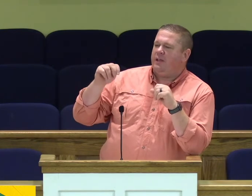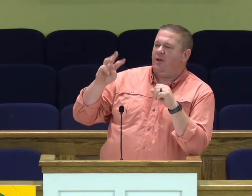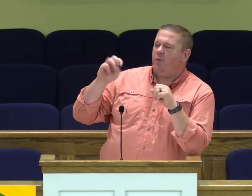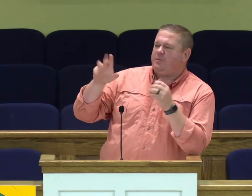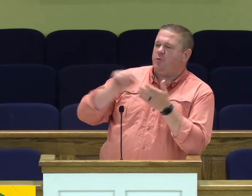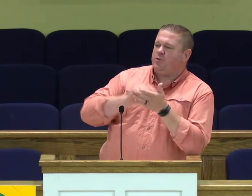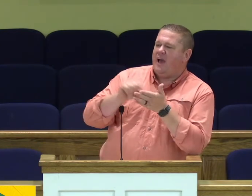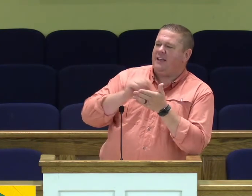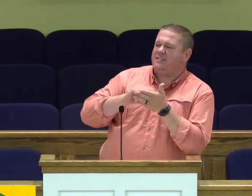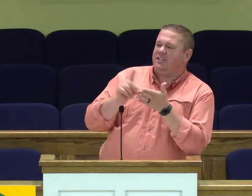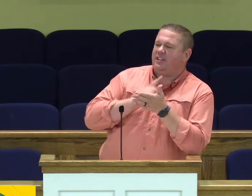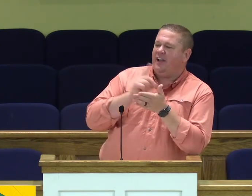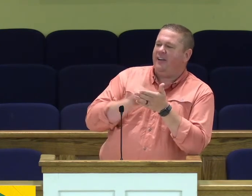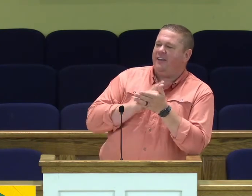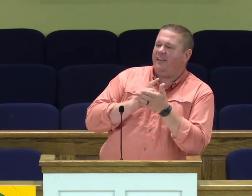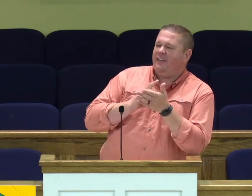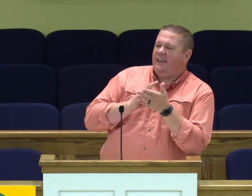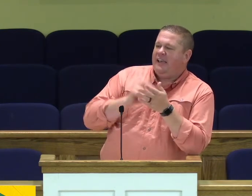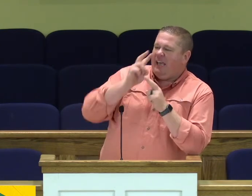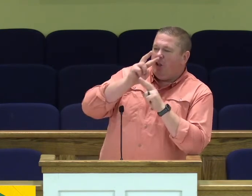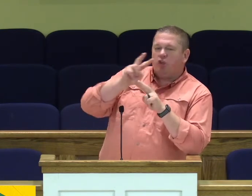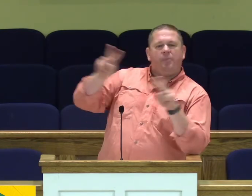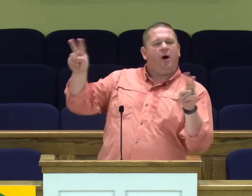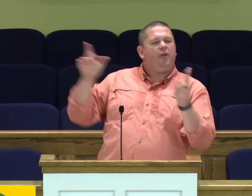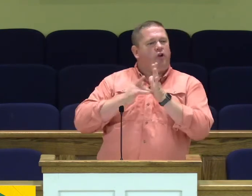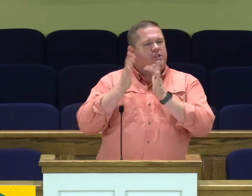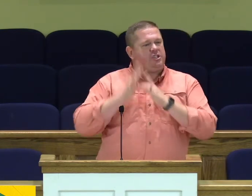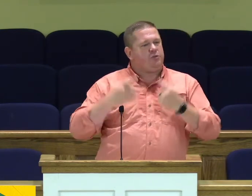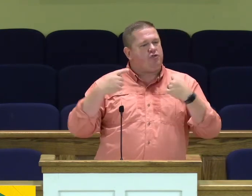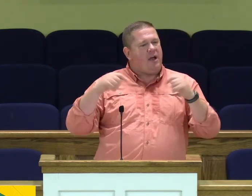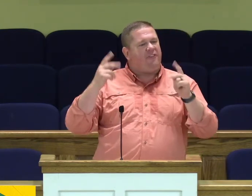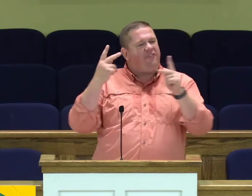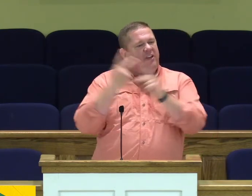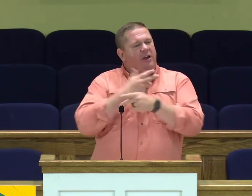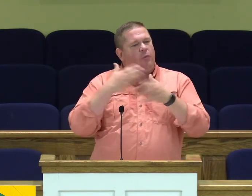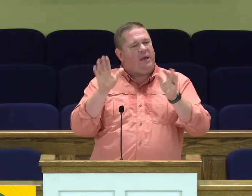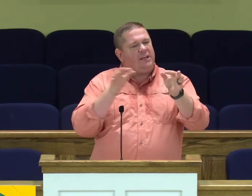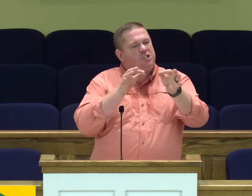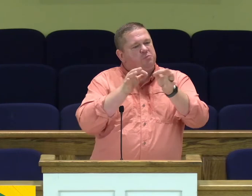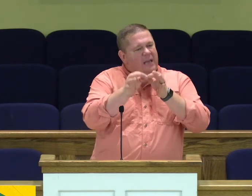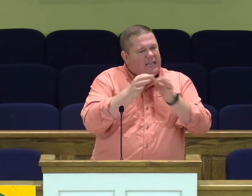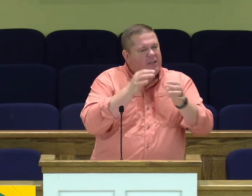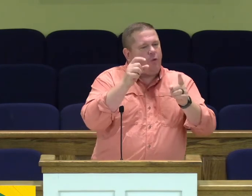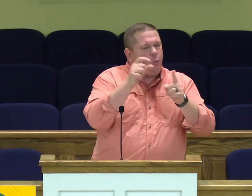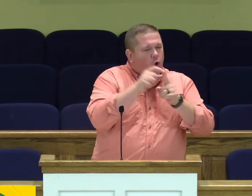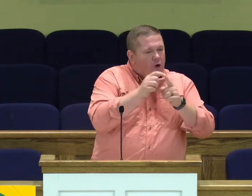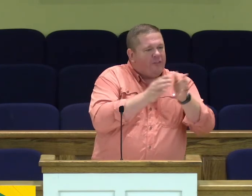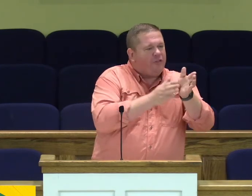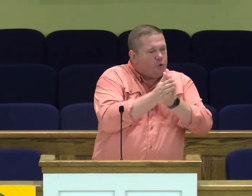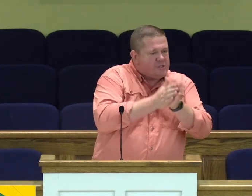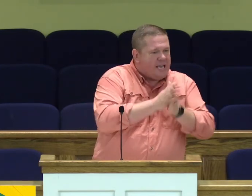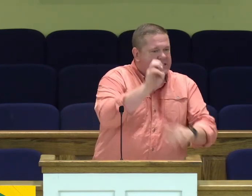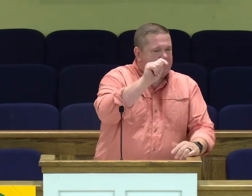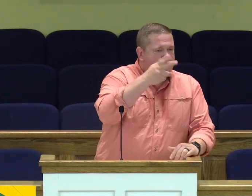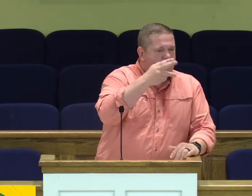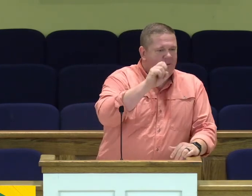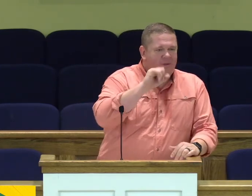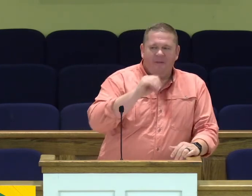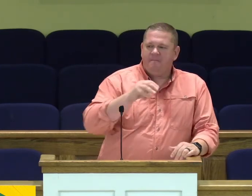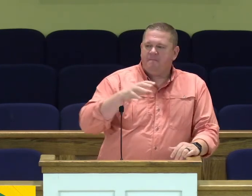1800s when Webster was writing his dictionary, he looked upon the Christians and was trying to figure out a way to explain the word